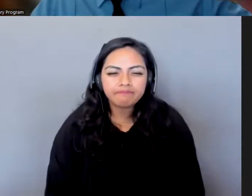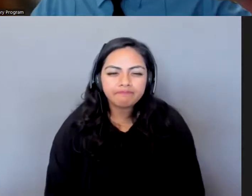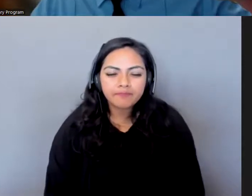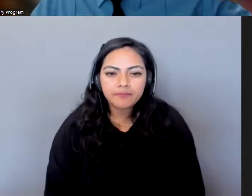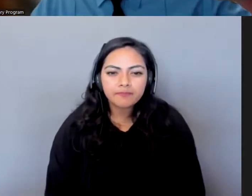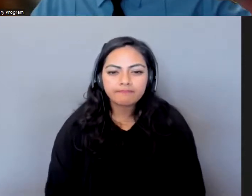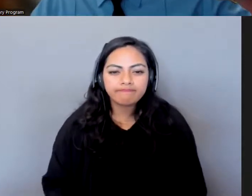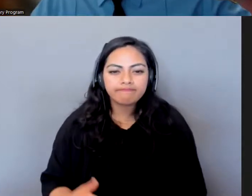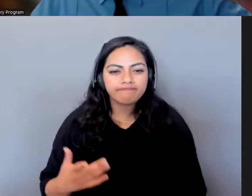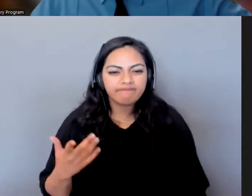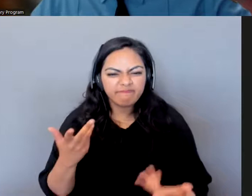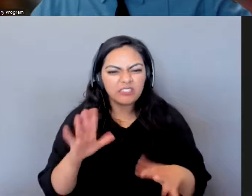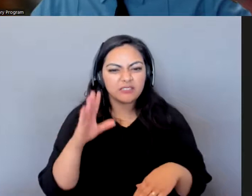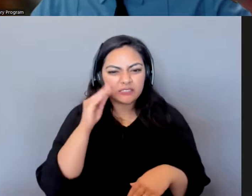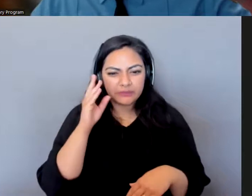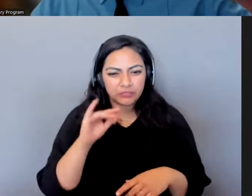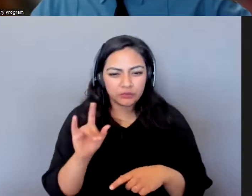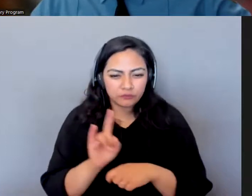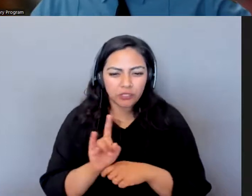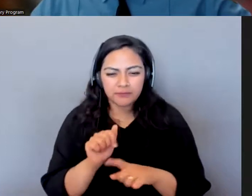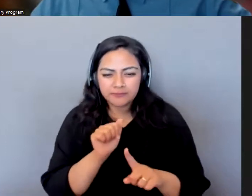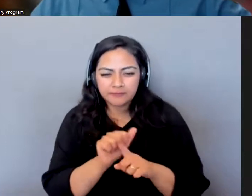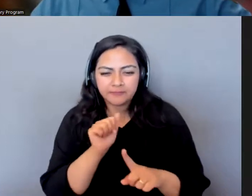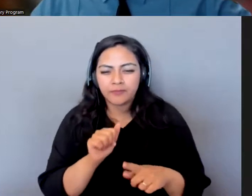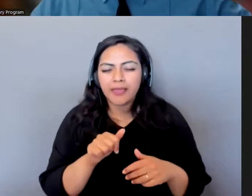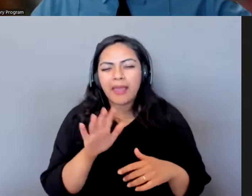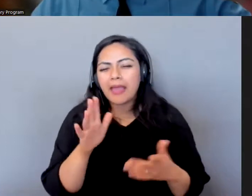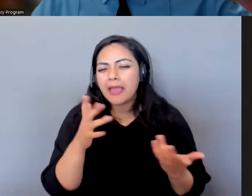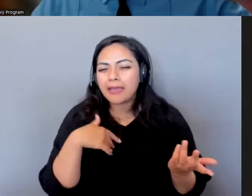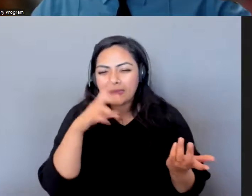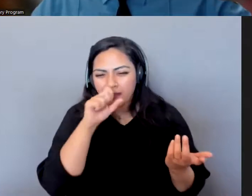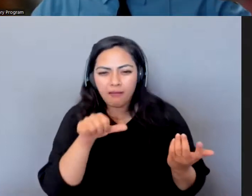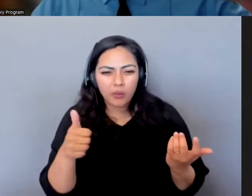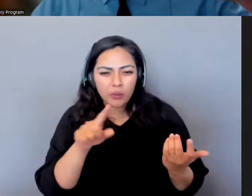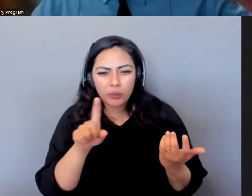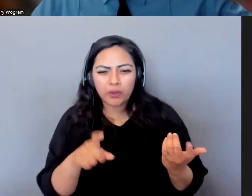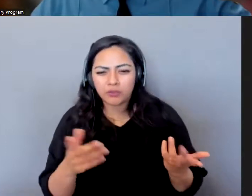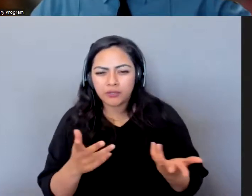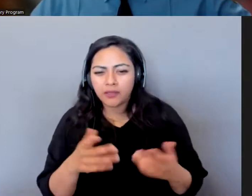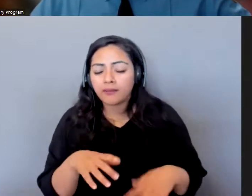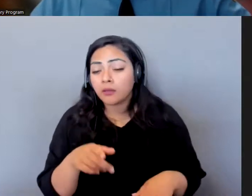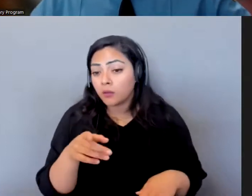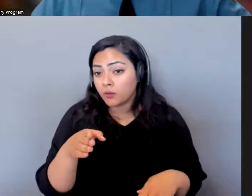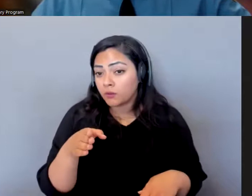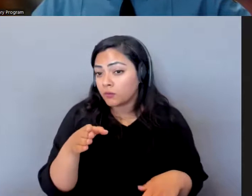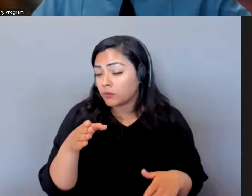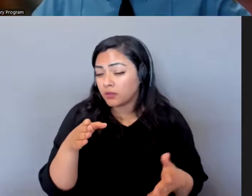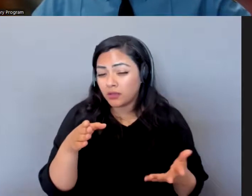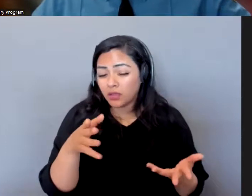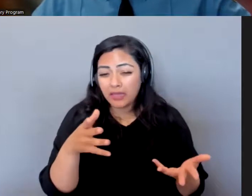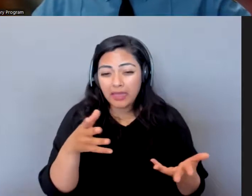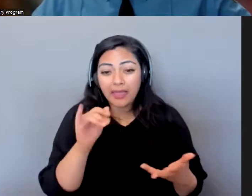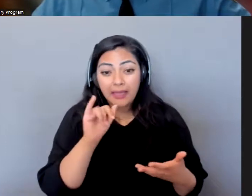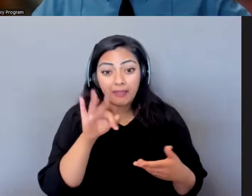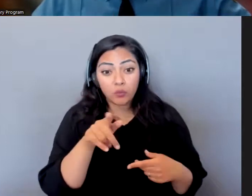experiencing fraud. The other thing, I guess the question is, if you're knowing a person who's been a victim of